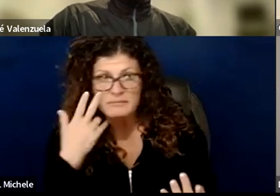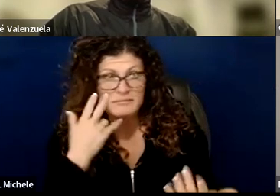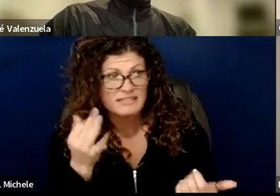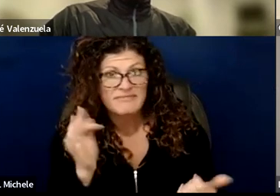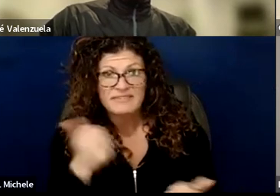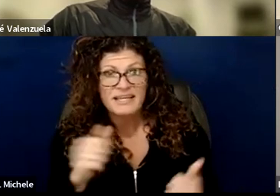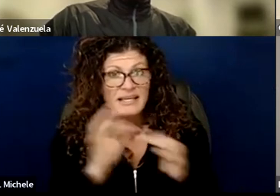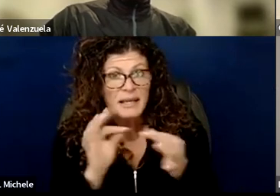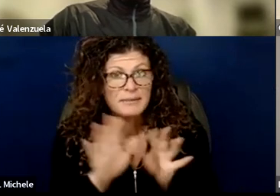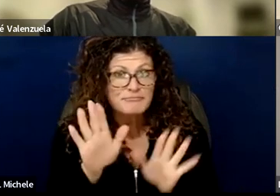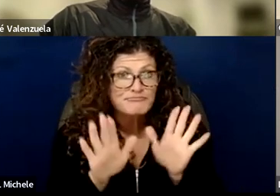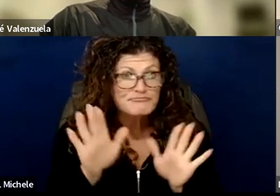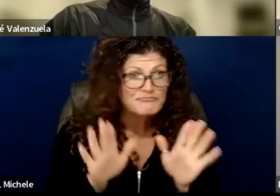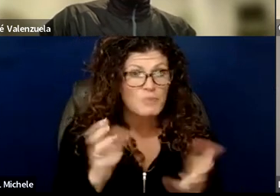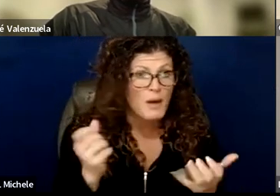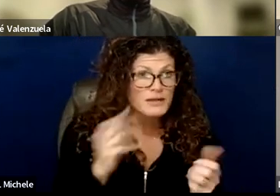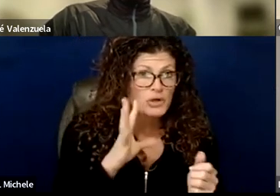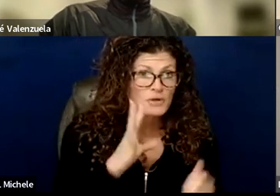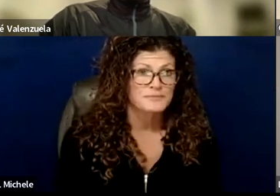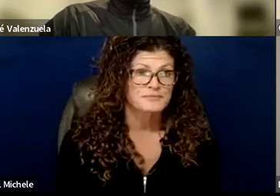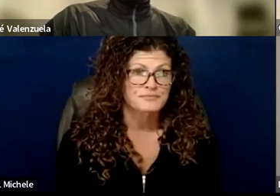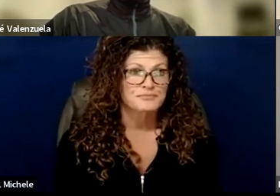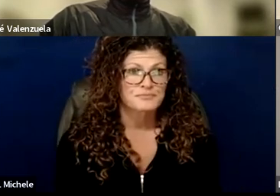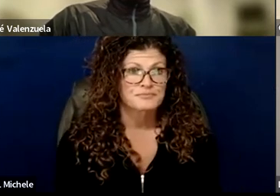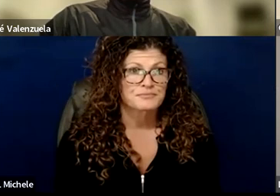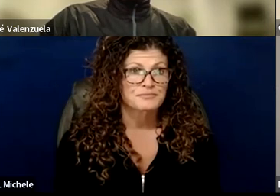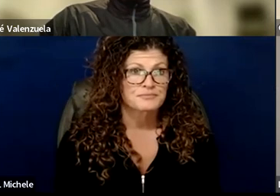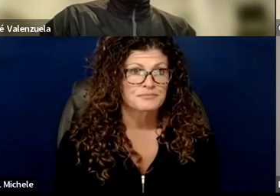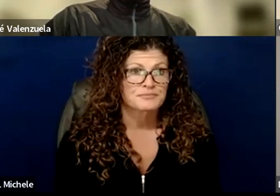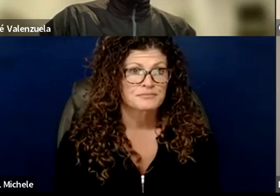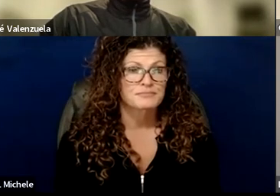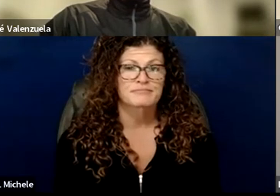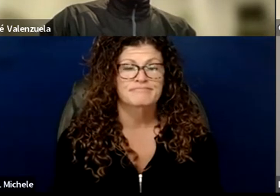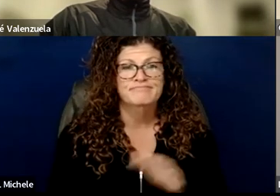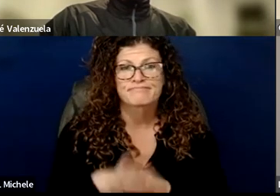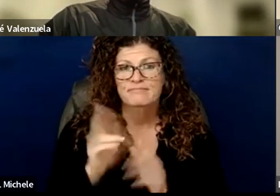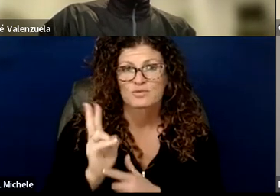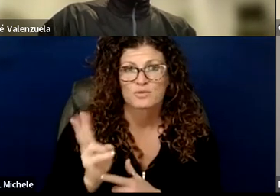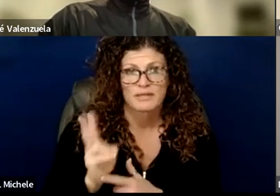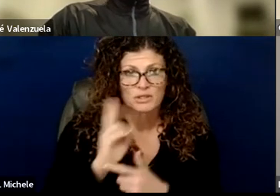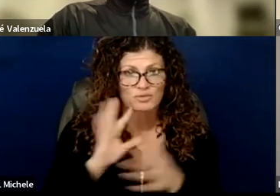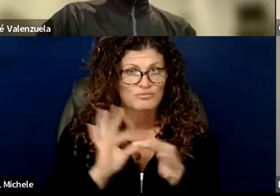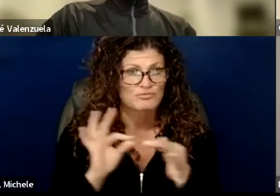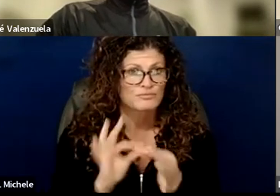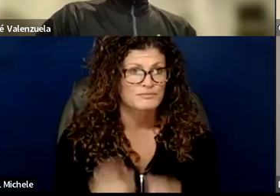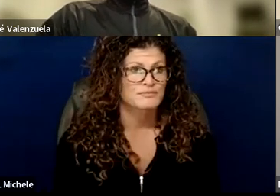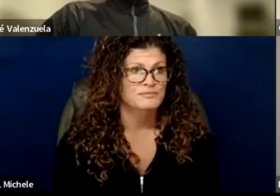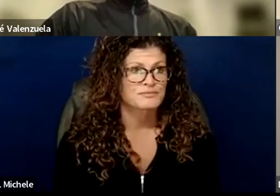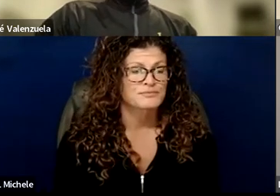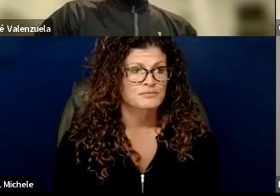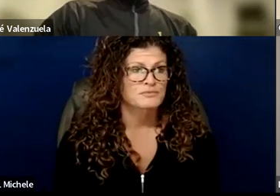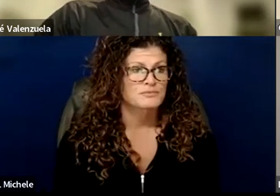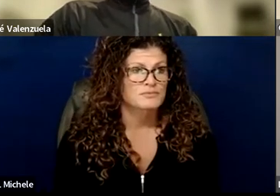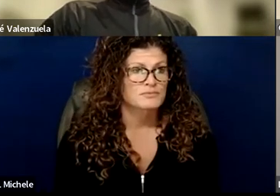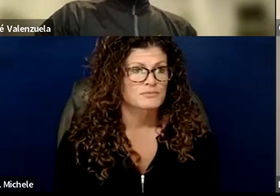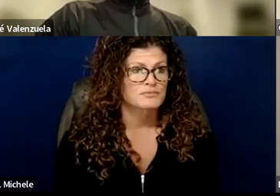are any participants who wish to speak, and they have a 2-minute opportunity. And the public comment